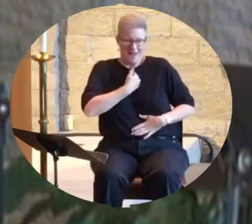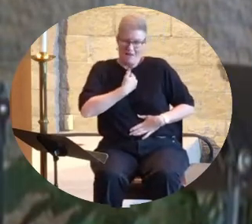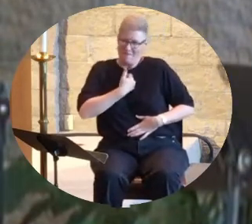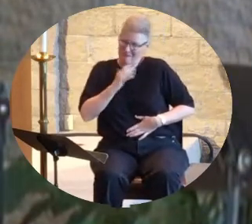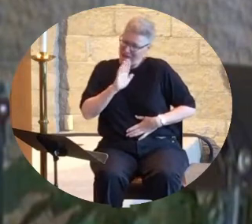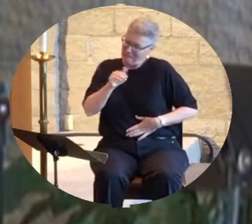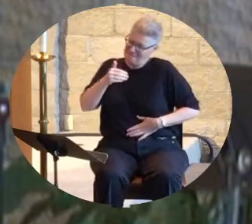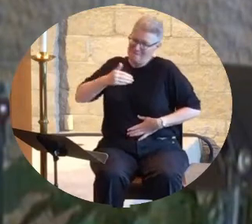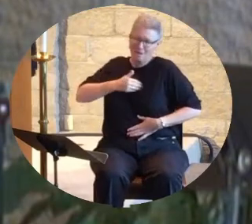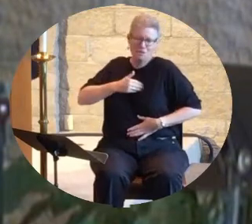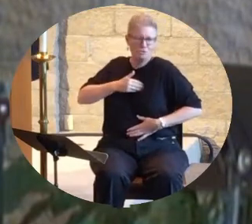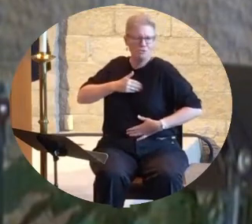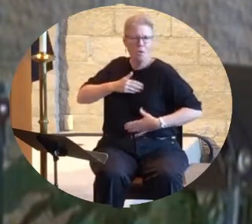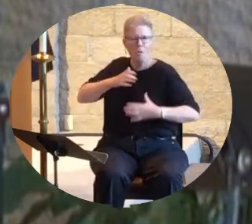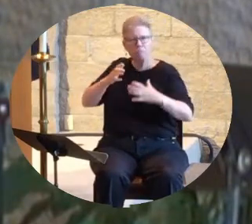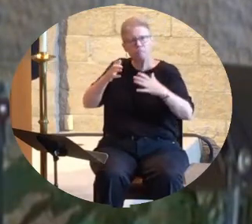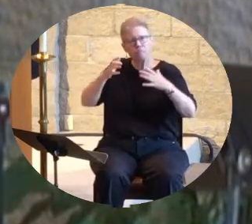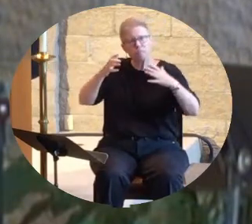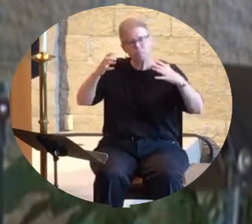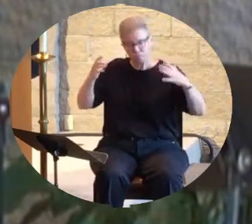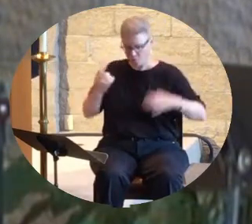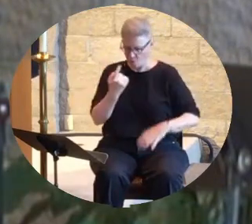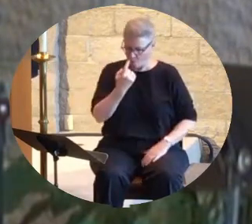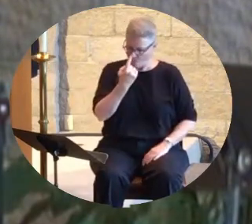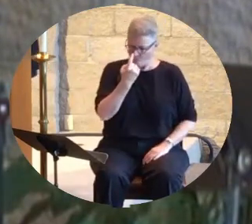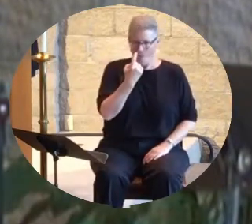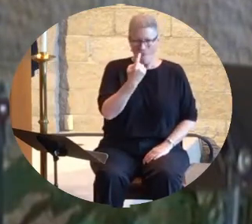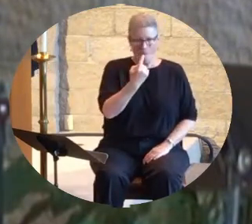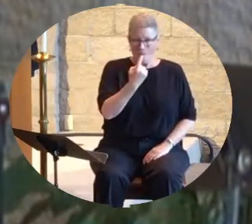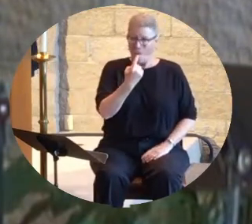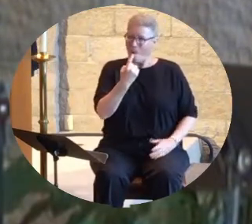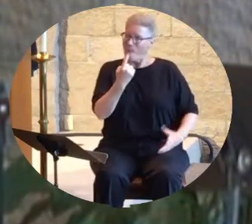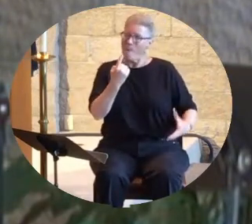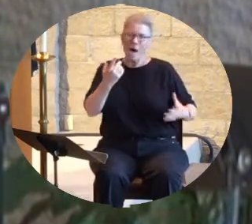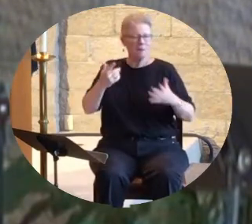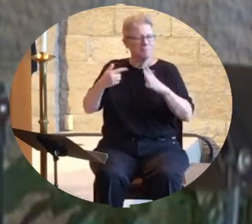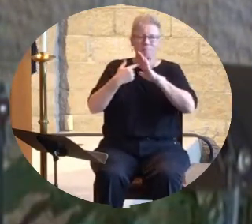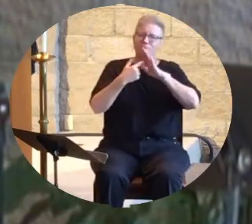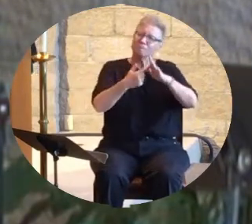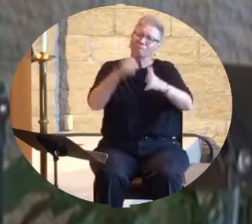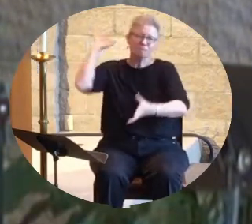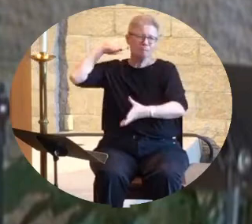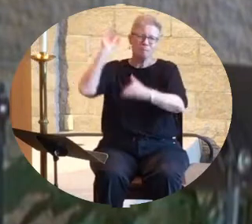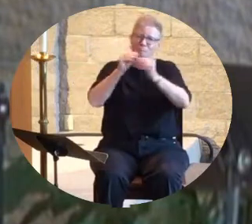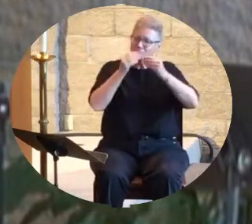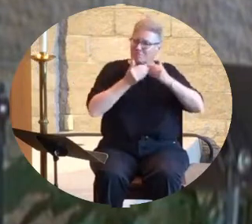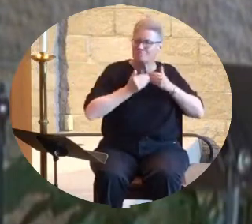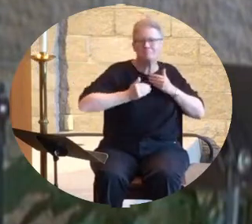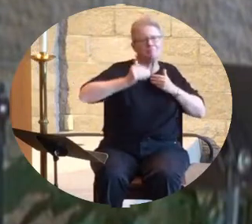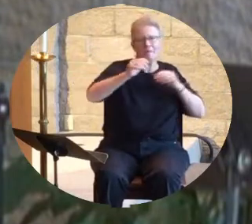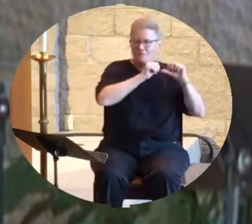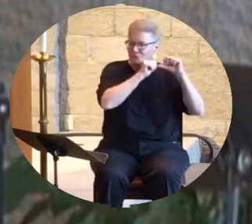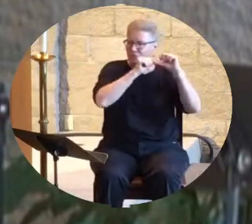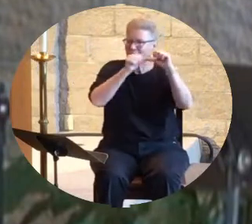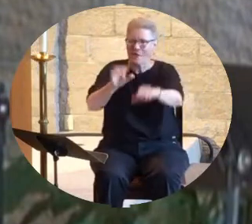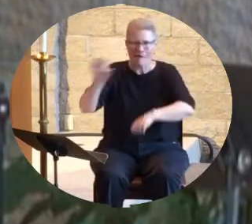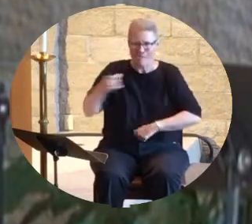soul. Resembling forever, one like smoke upon a breeze, one a deep abiding